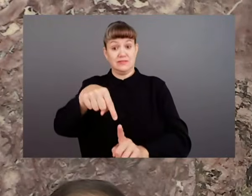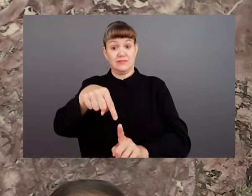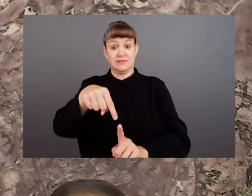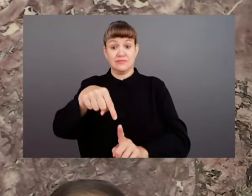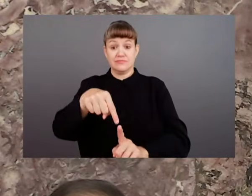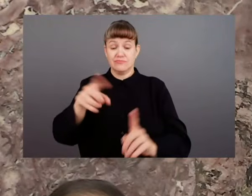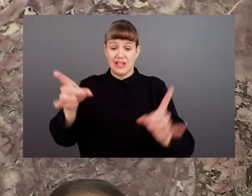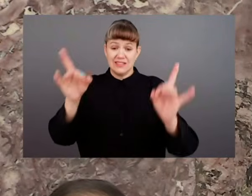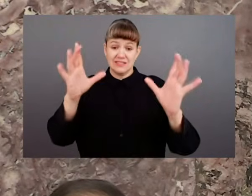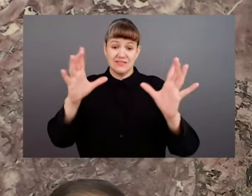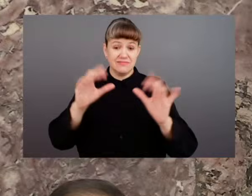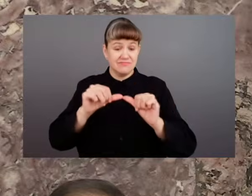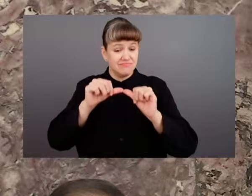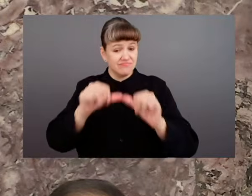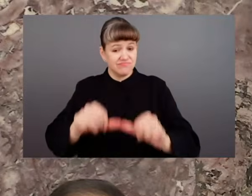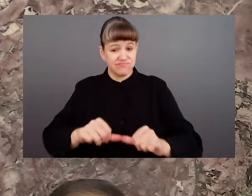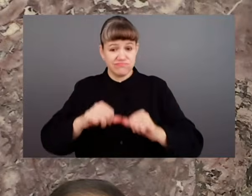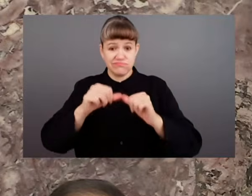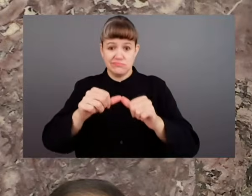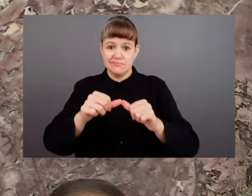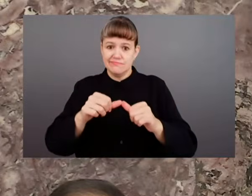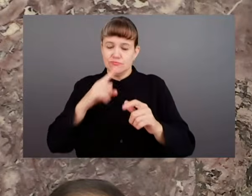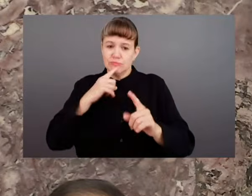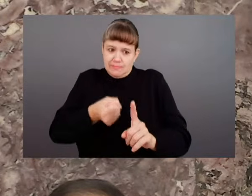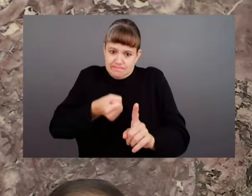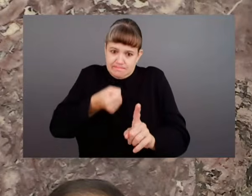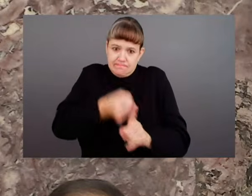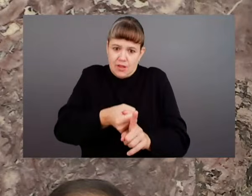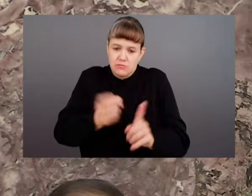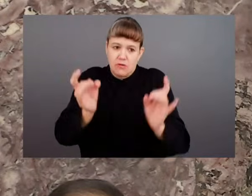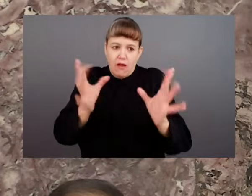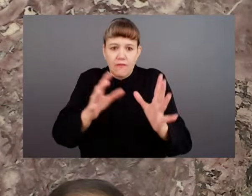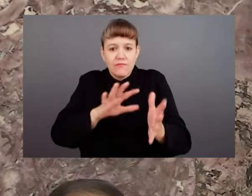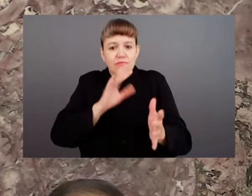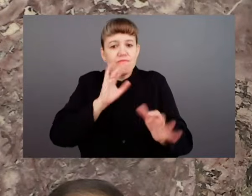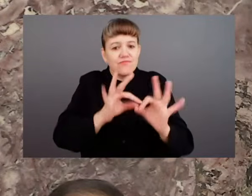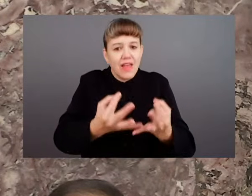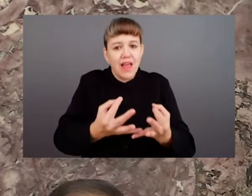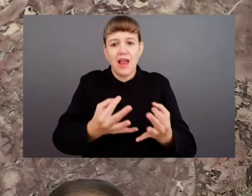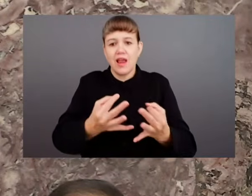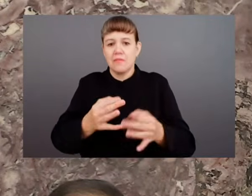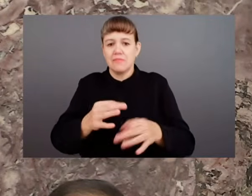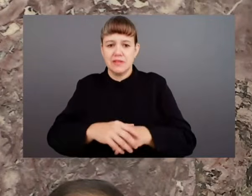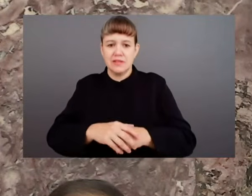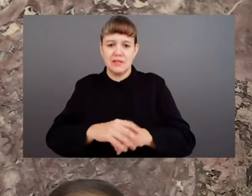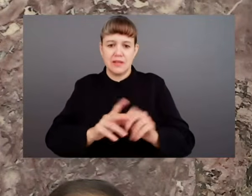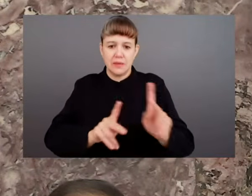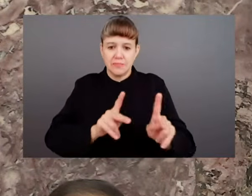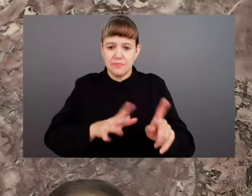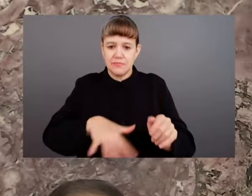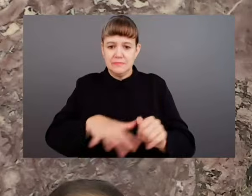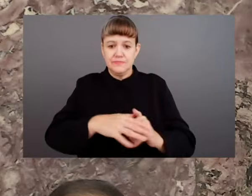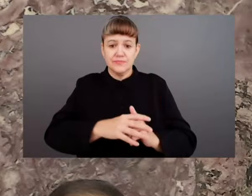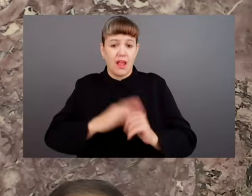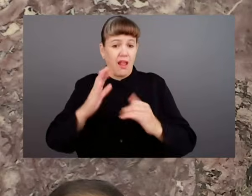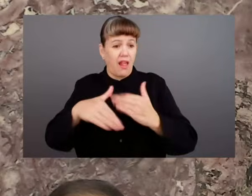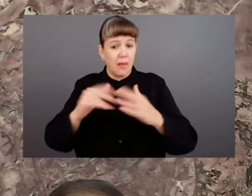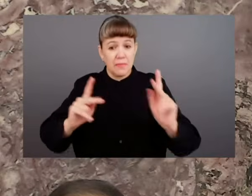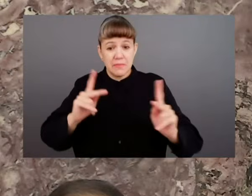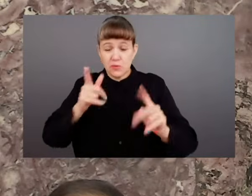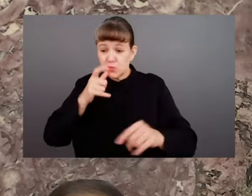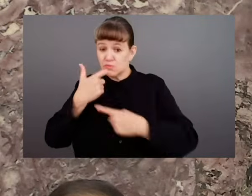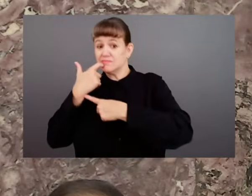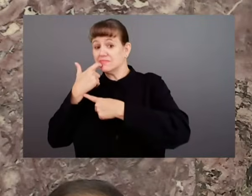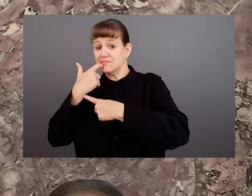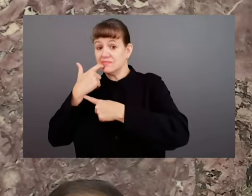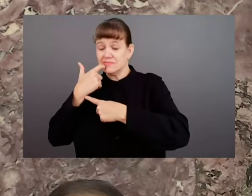and on their families. And we remember that each and every person who suffers as a result of this crisis is somebody's loved family member. And that's why it